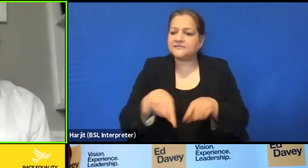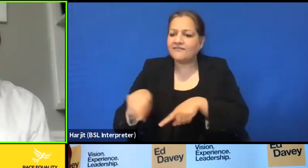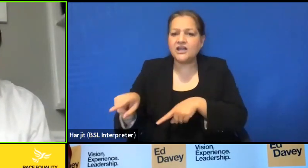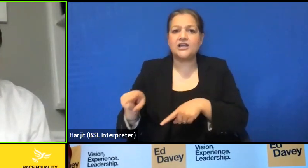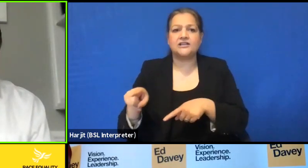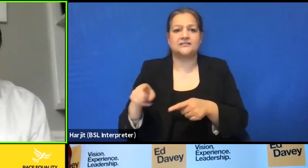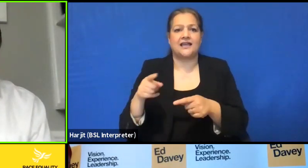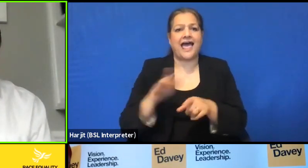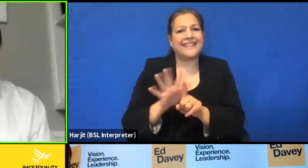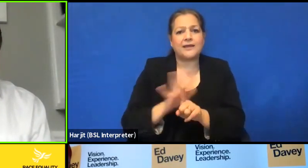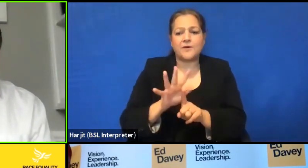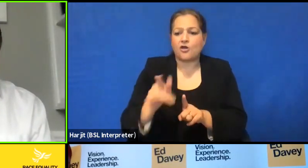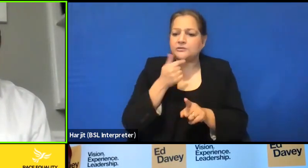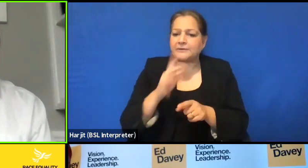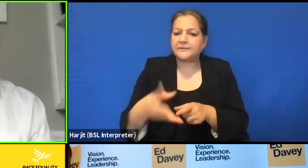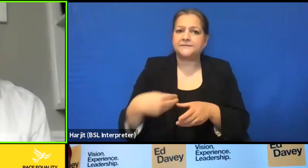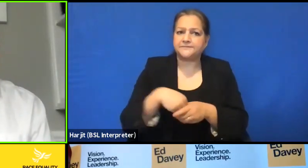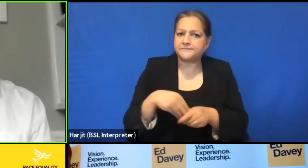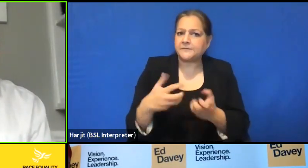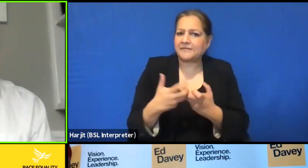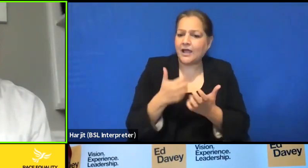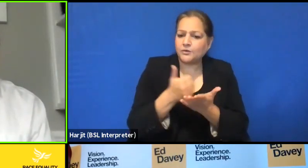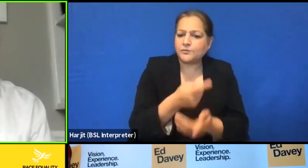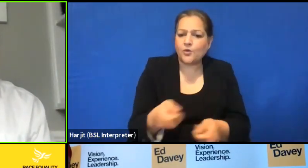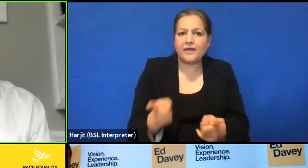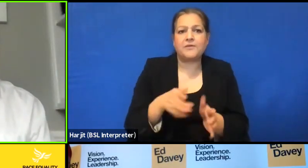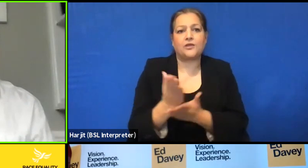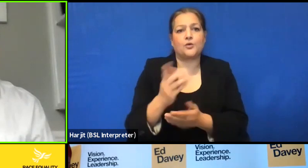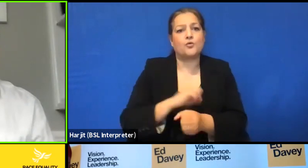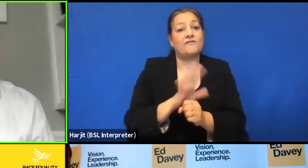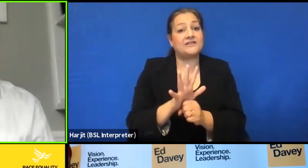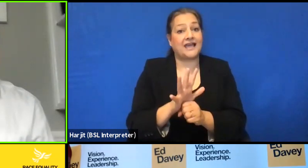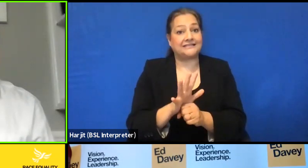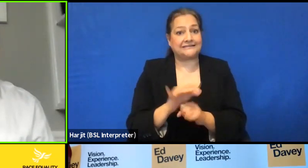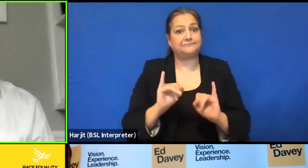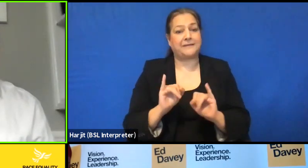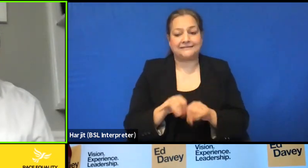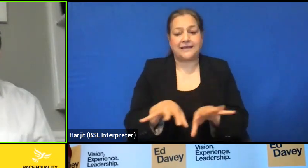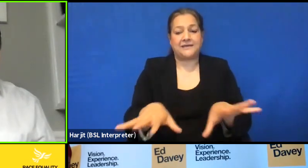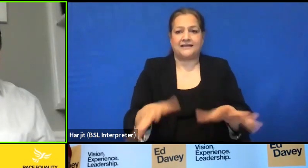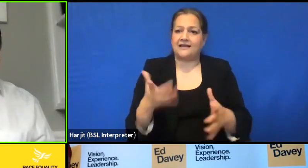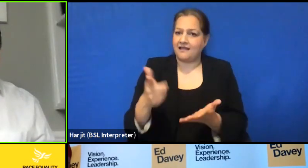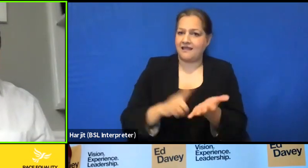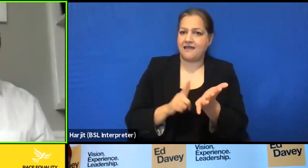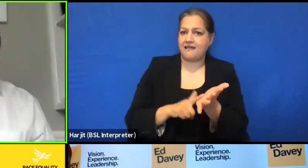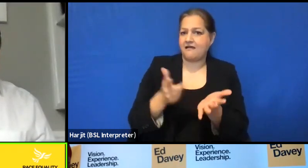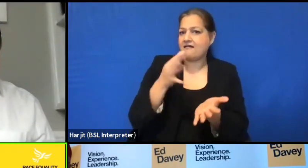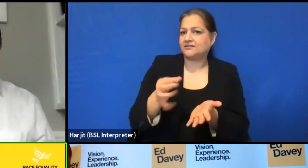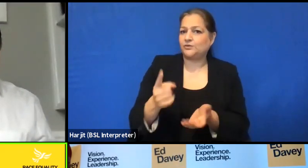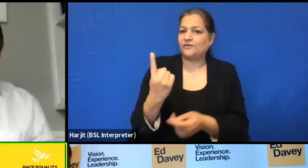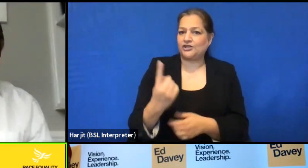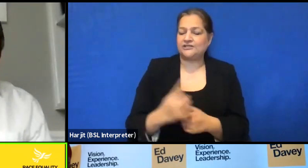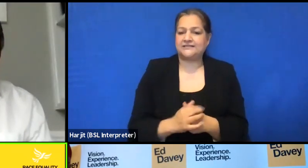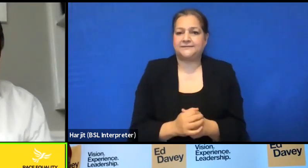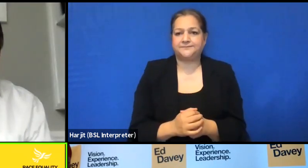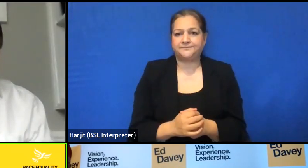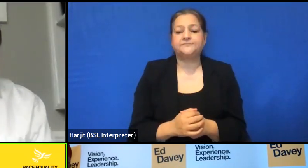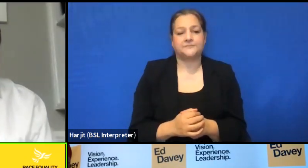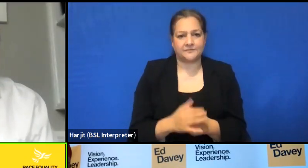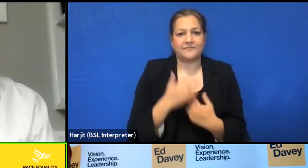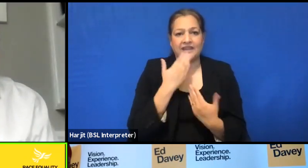the current COVID-19 pandemic? Layla, if I could put that question to you first. Well, thank you, Cinder. Thank